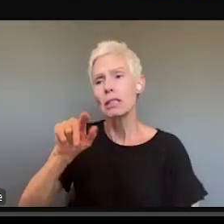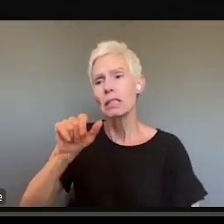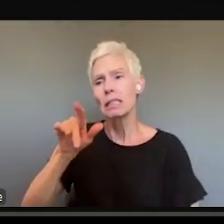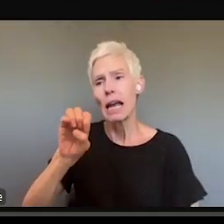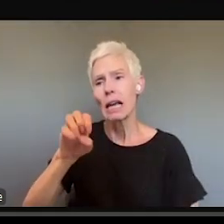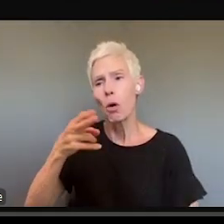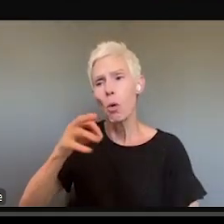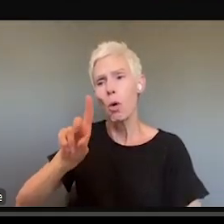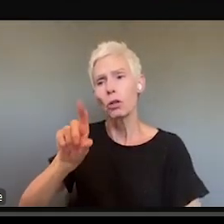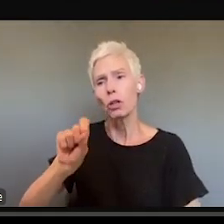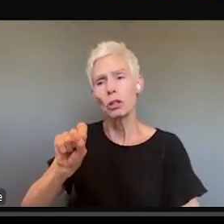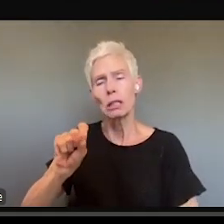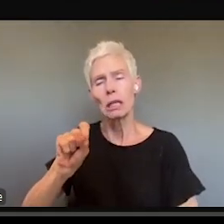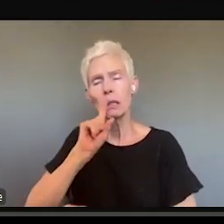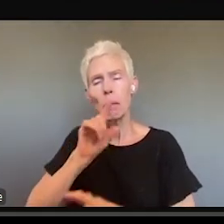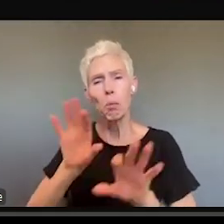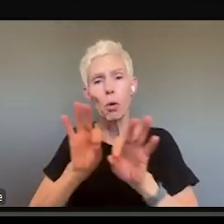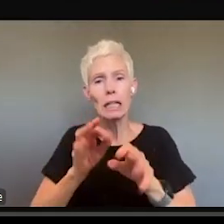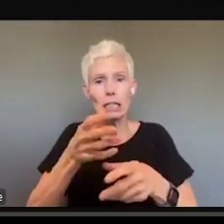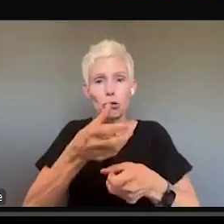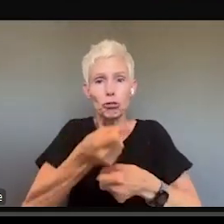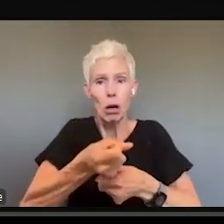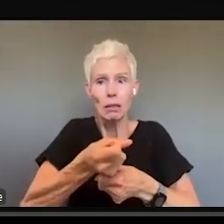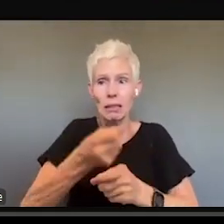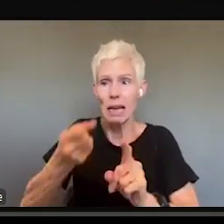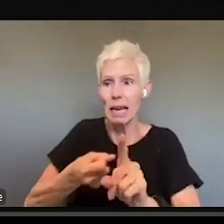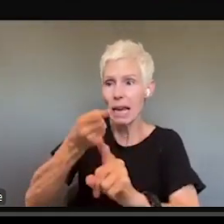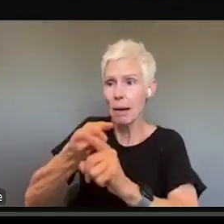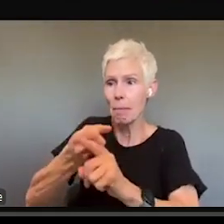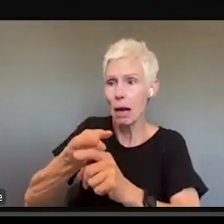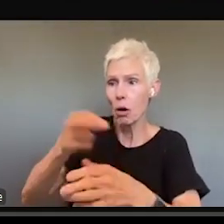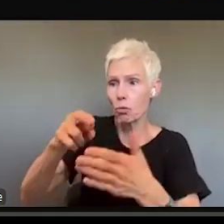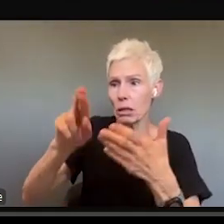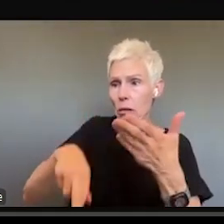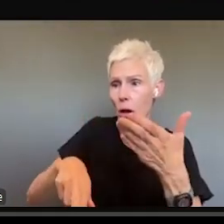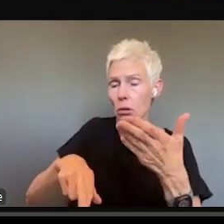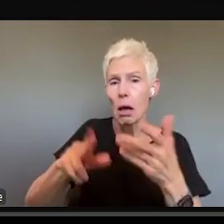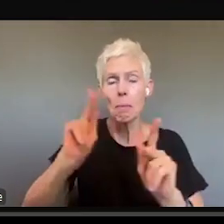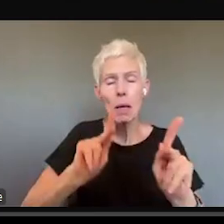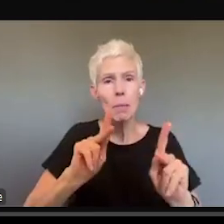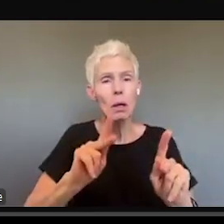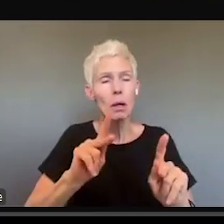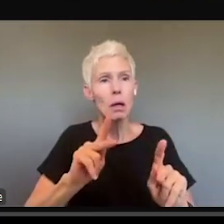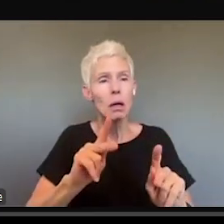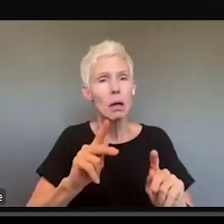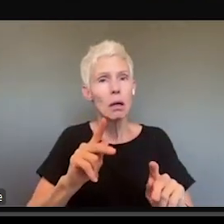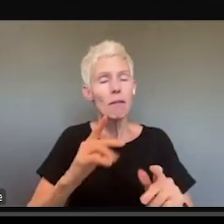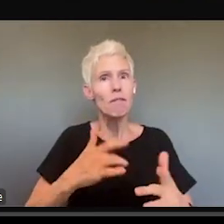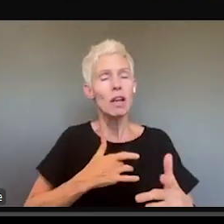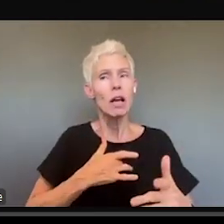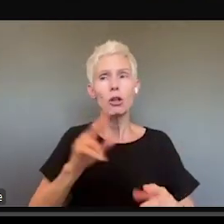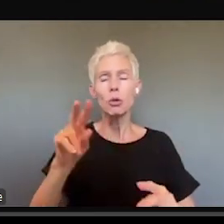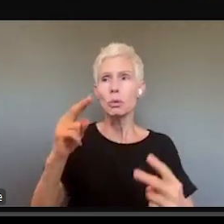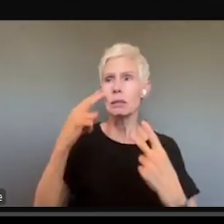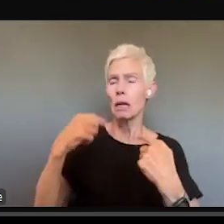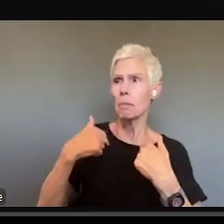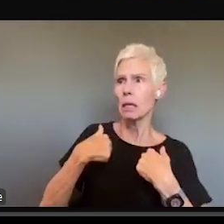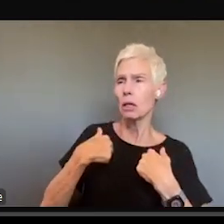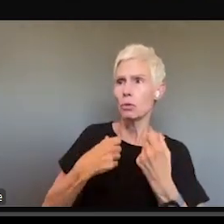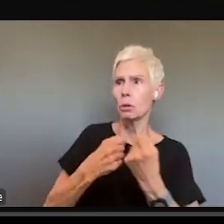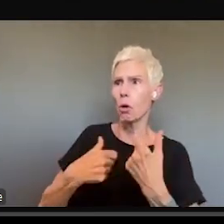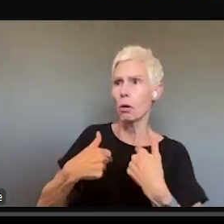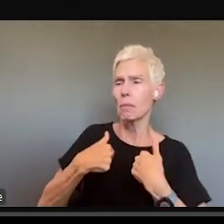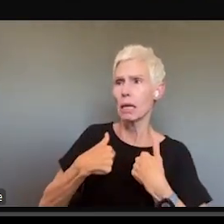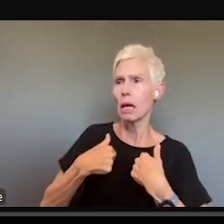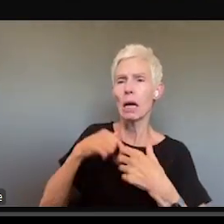because trust directly impacts outcomes. When people feel seen and supported, they're more likely to stay connected to